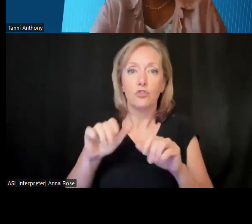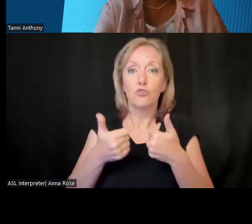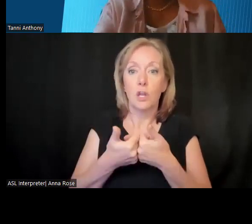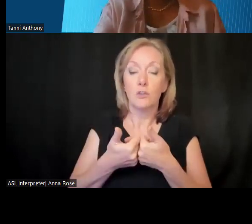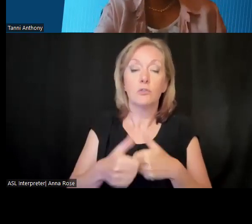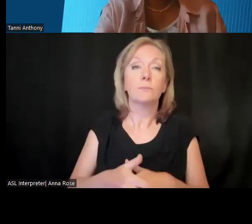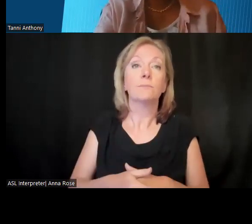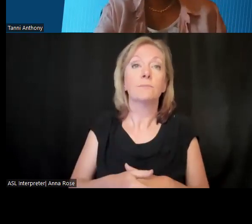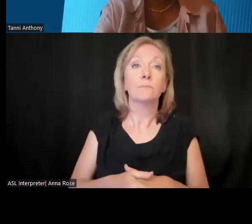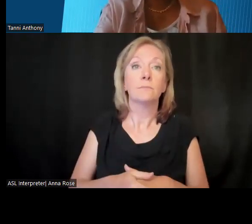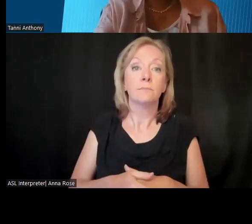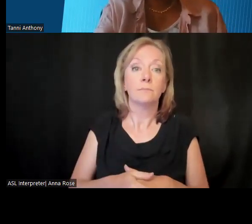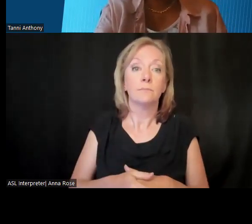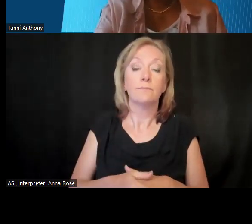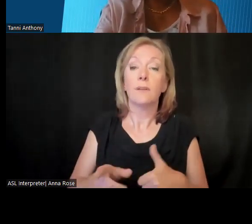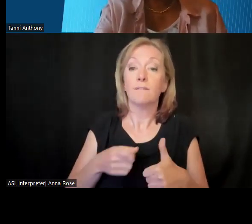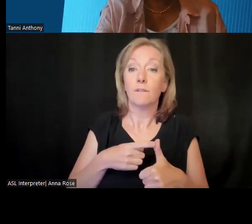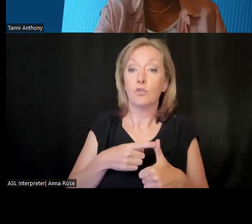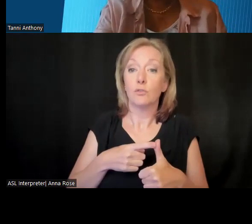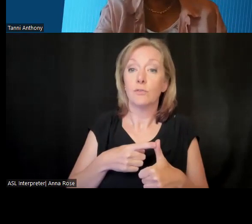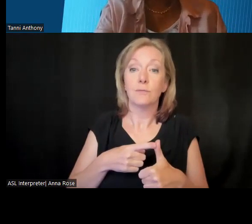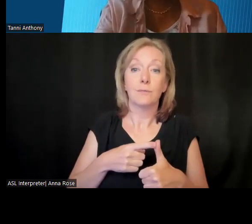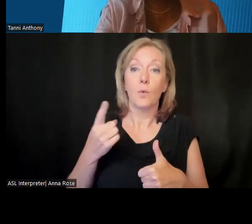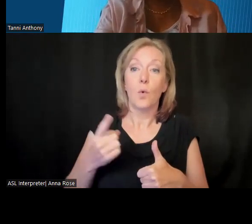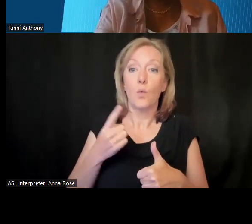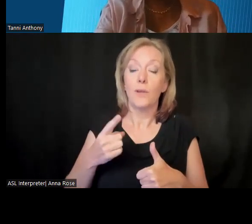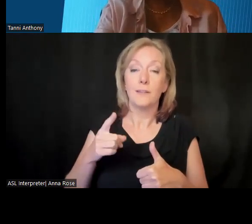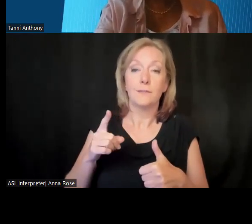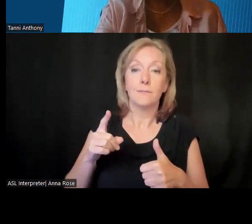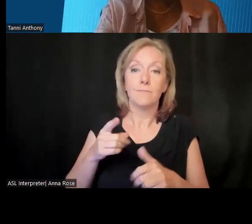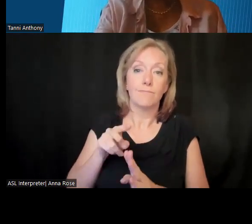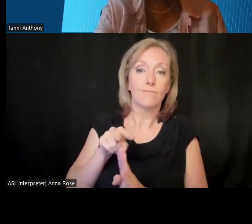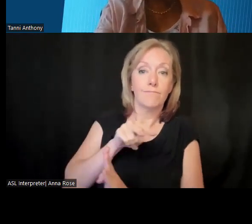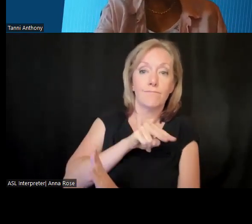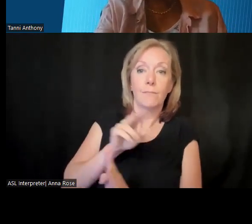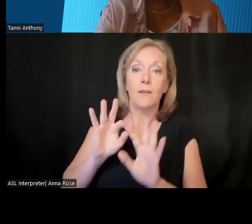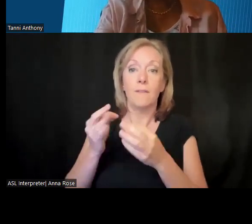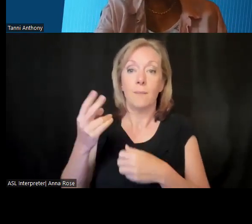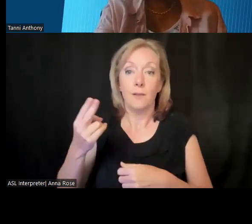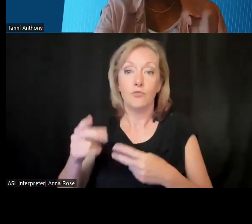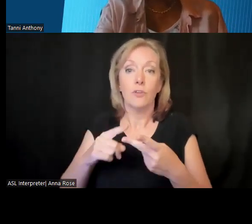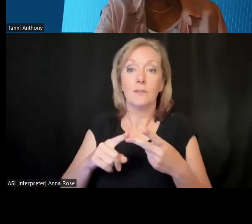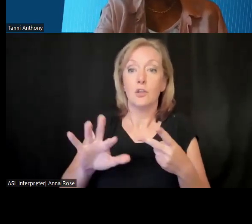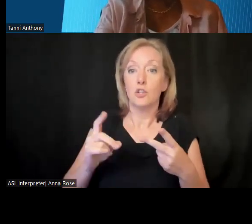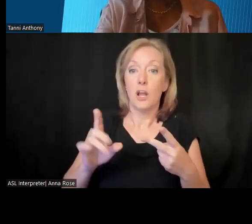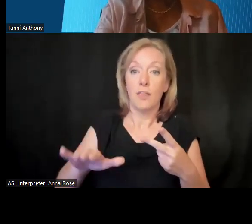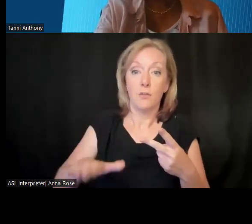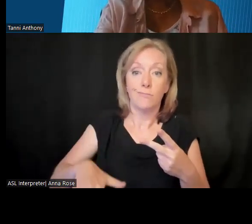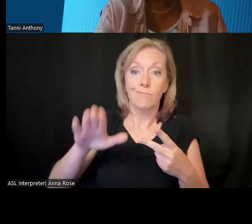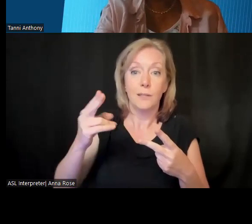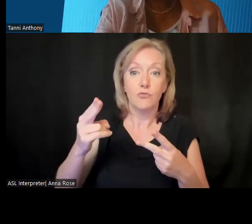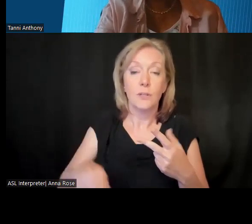this, we're going to be looking for red flags from family history, red flags for child history, red flags